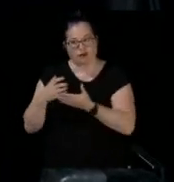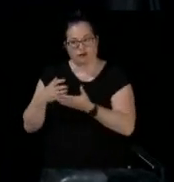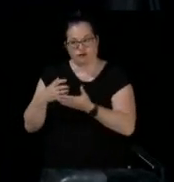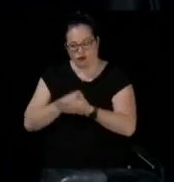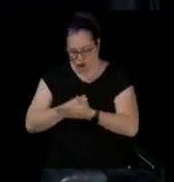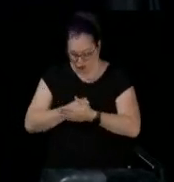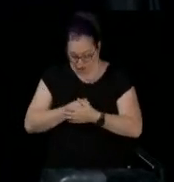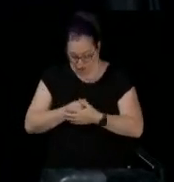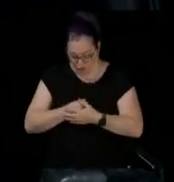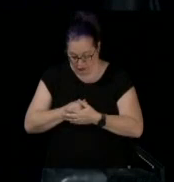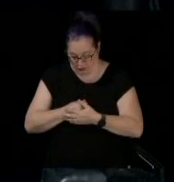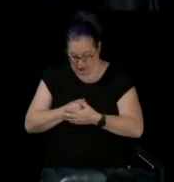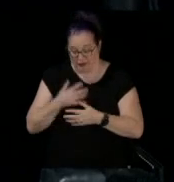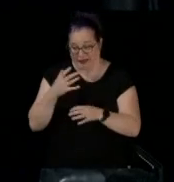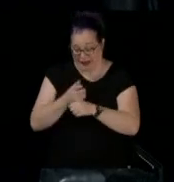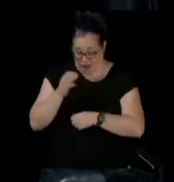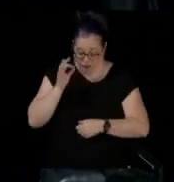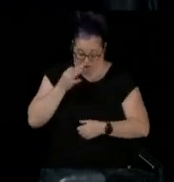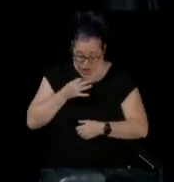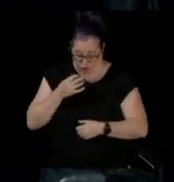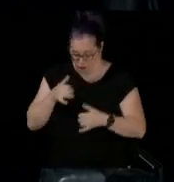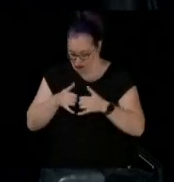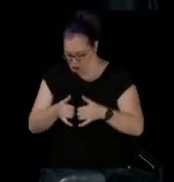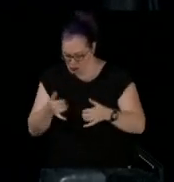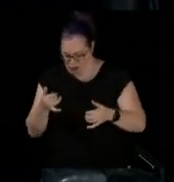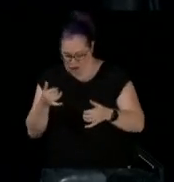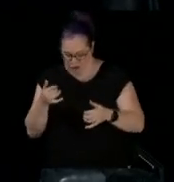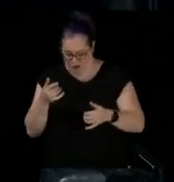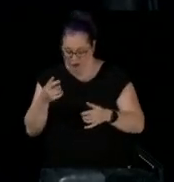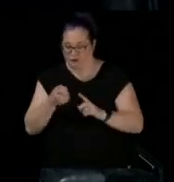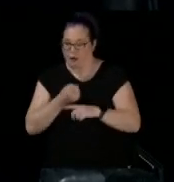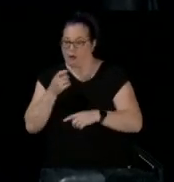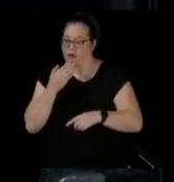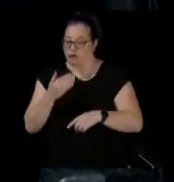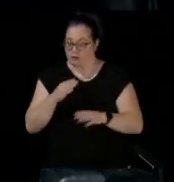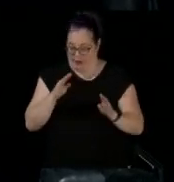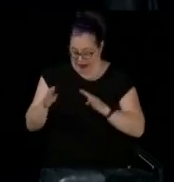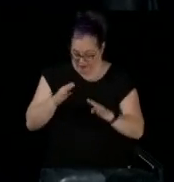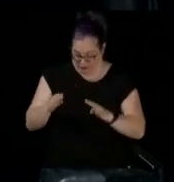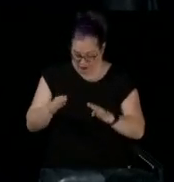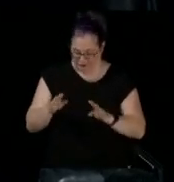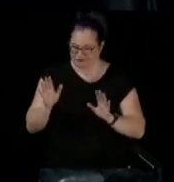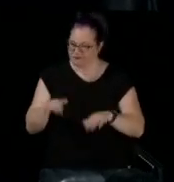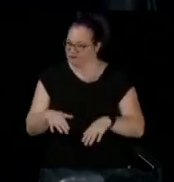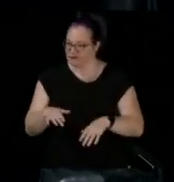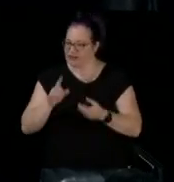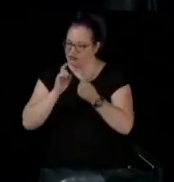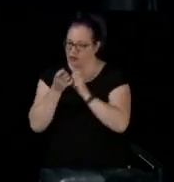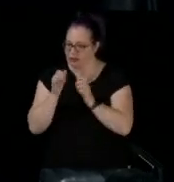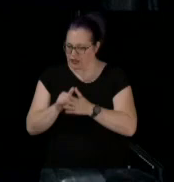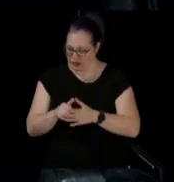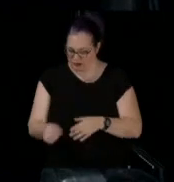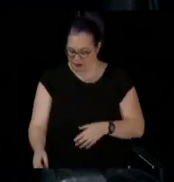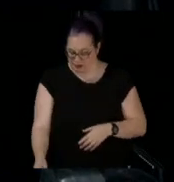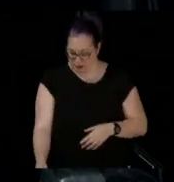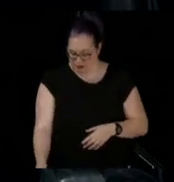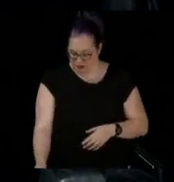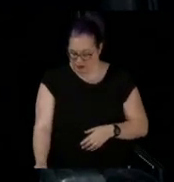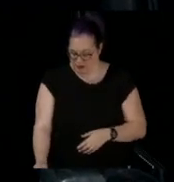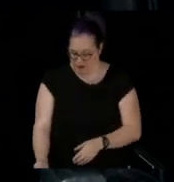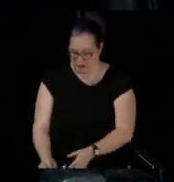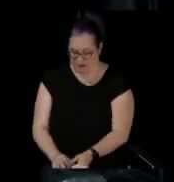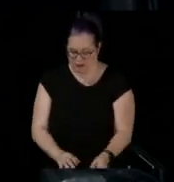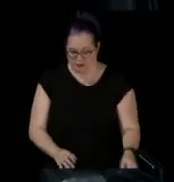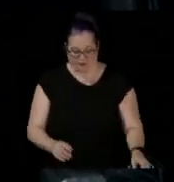or skillful cultivation. We can reframe that, she said, to think of joy as something we can offer as a gift to the